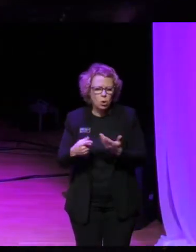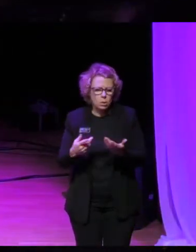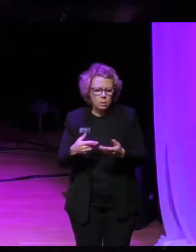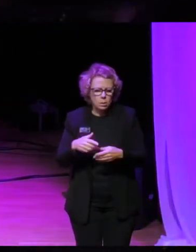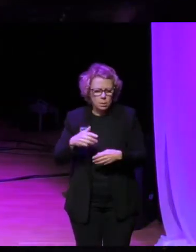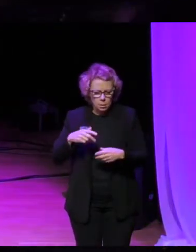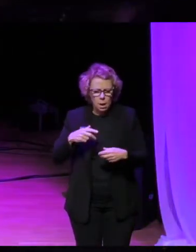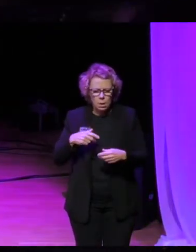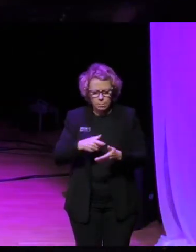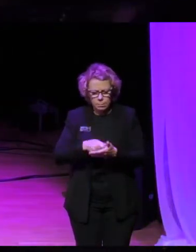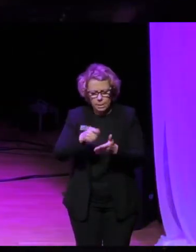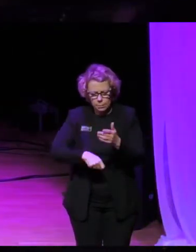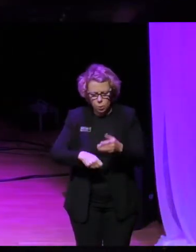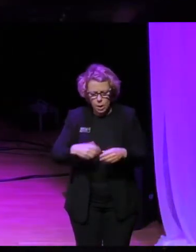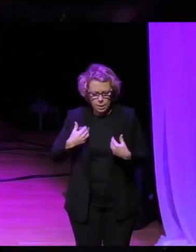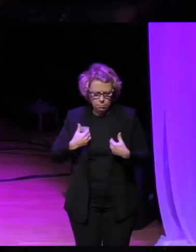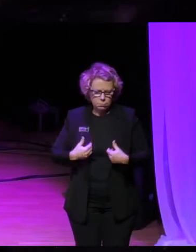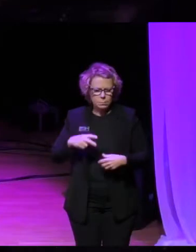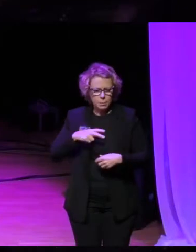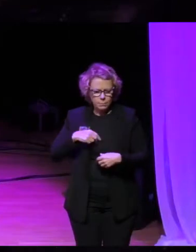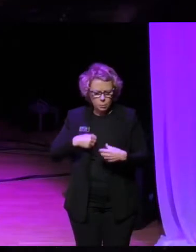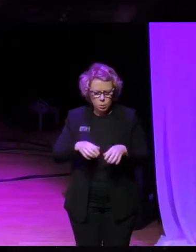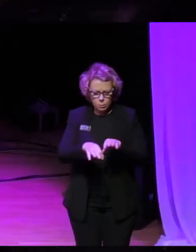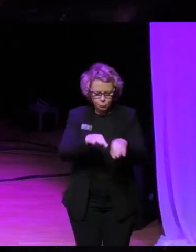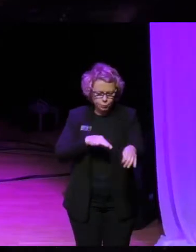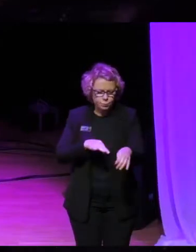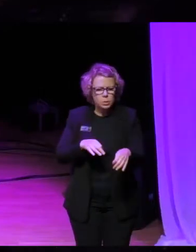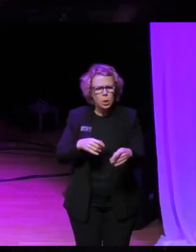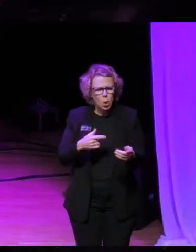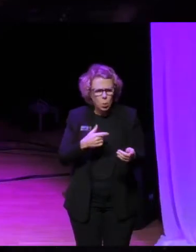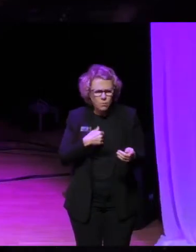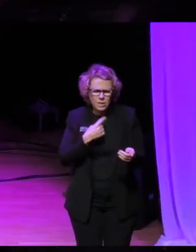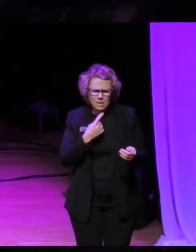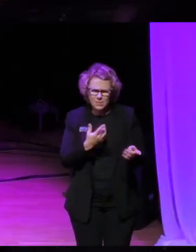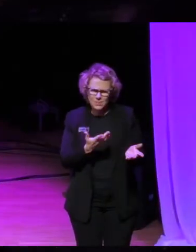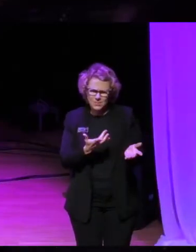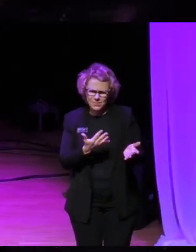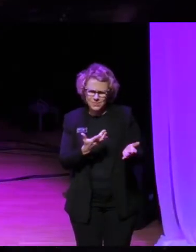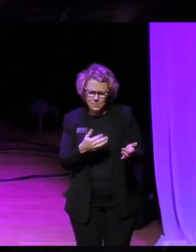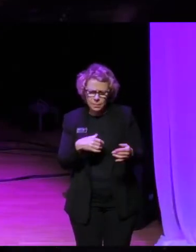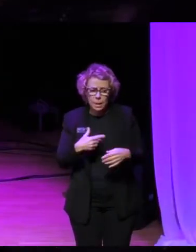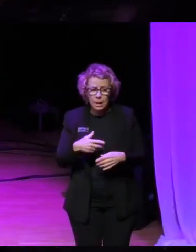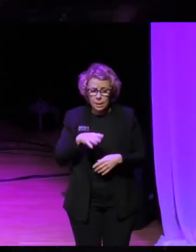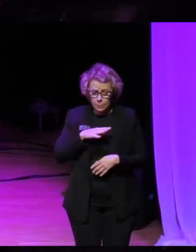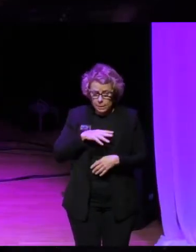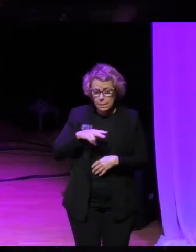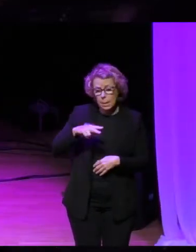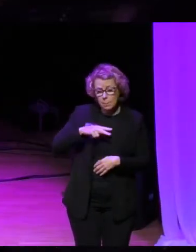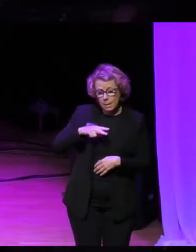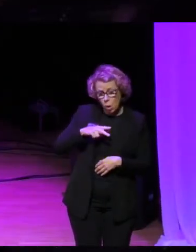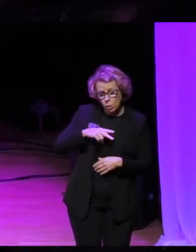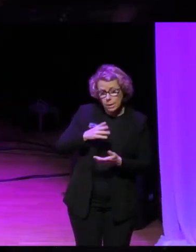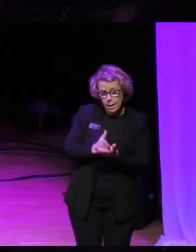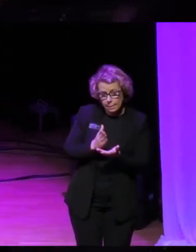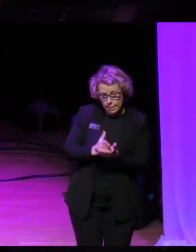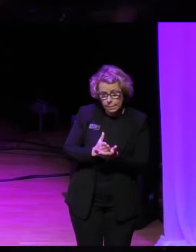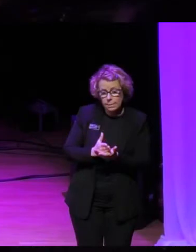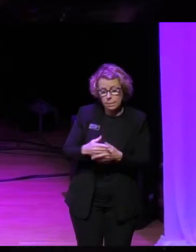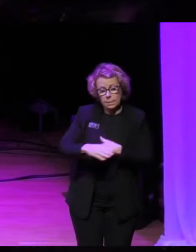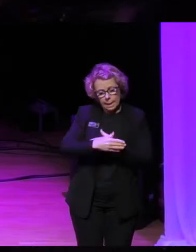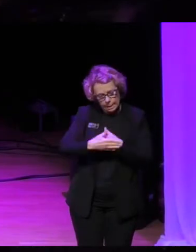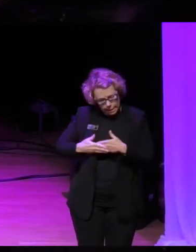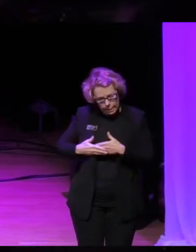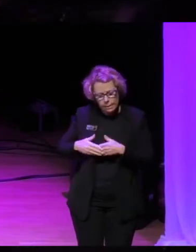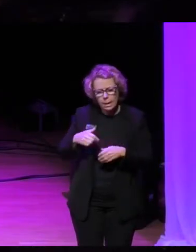we strenuously objected to that, because there's there are privacy rights at stake. You've got a lot of people who are the victims